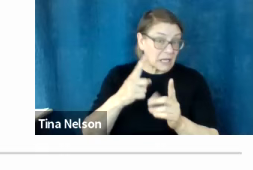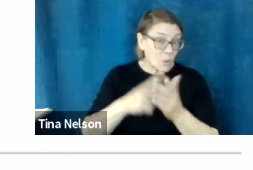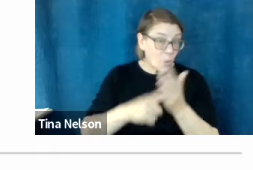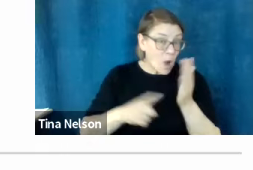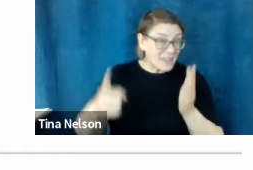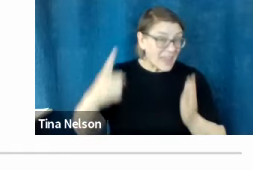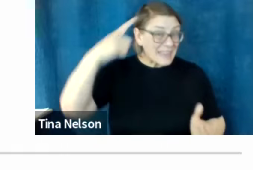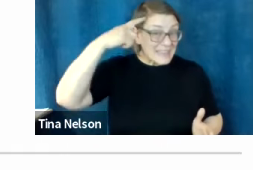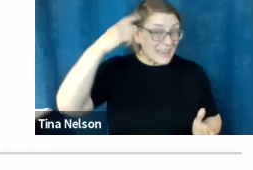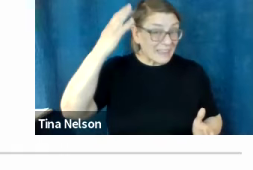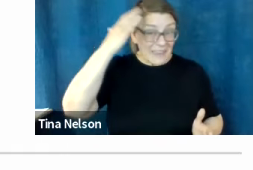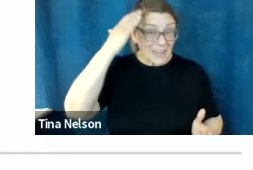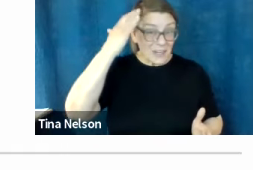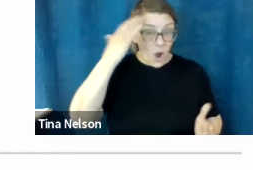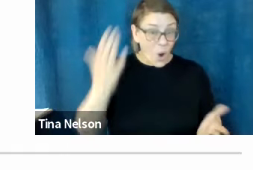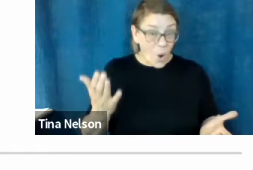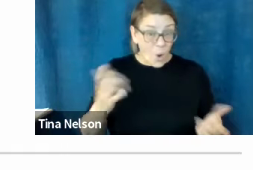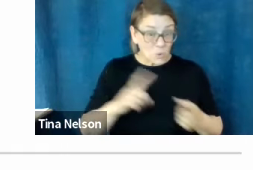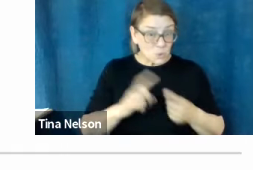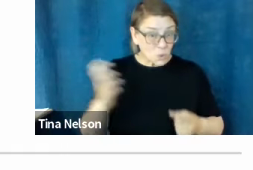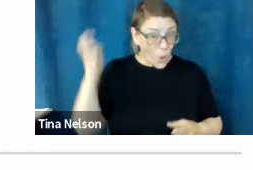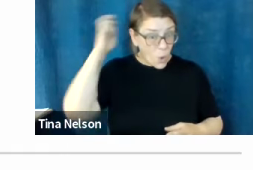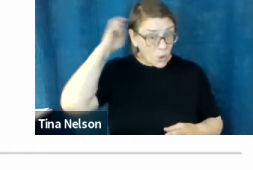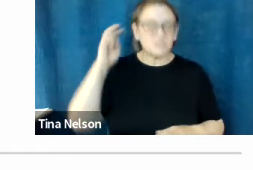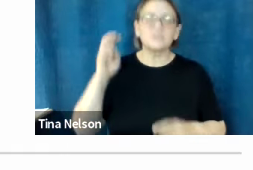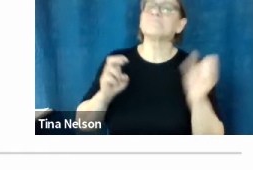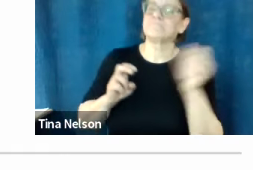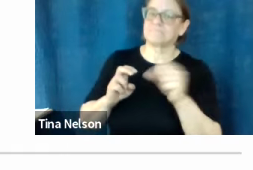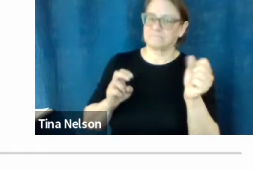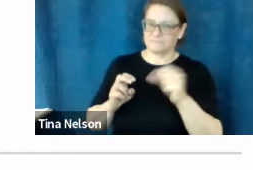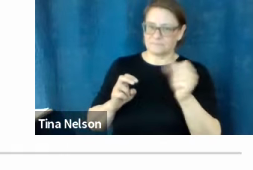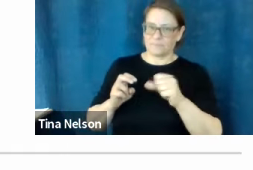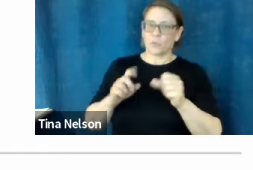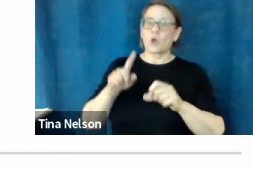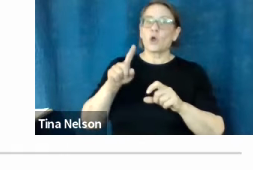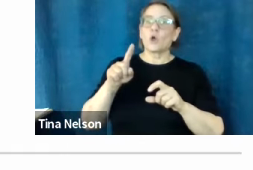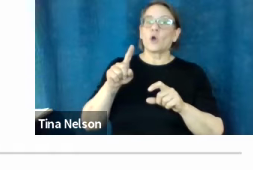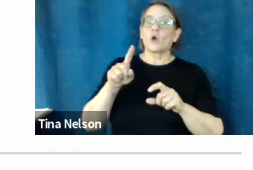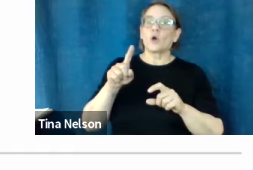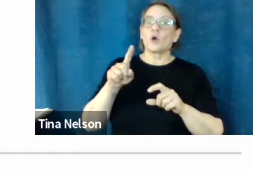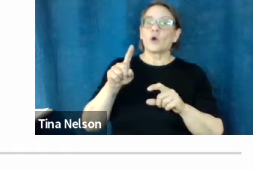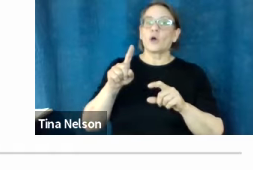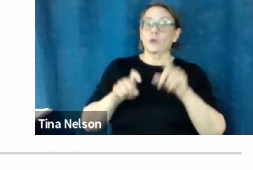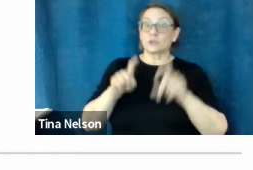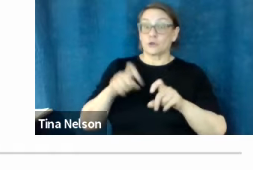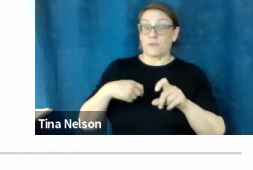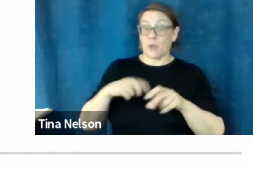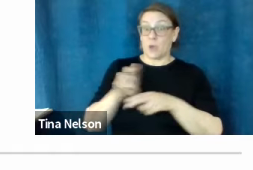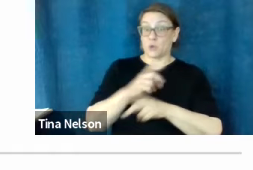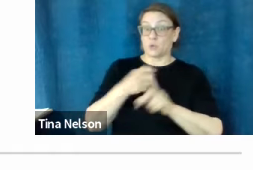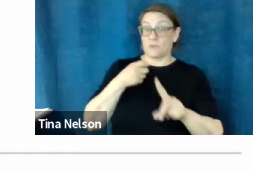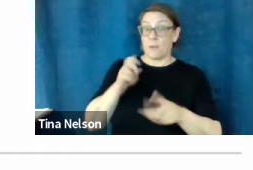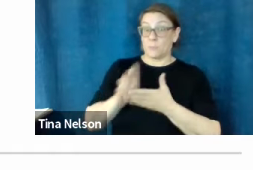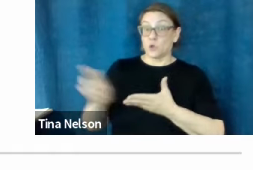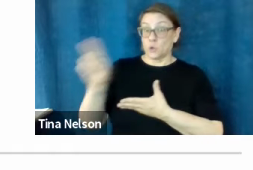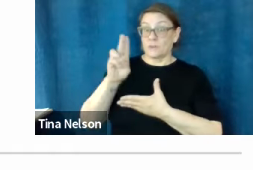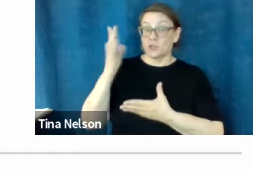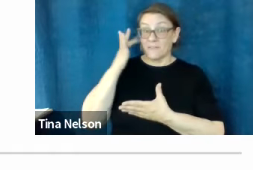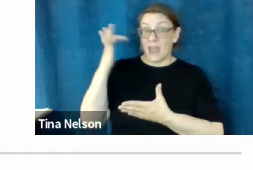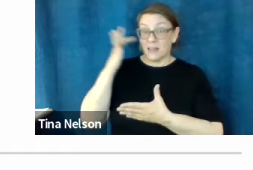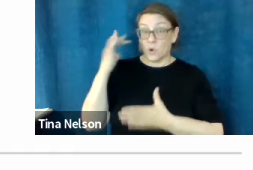they know the answer to? so the instrument, uh, that we had borrowed from the University of California, San